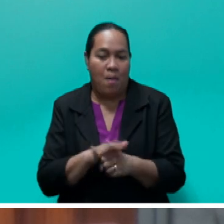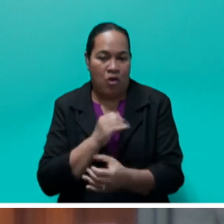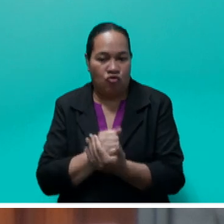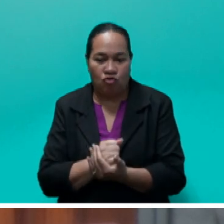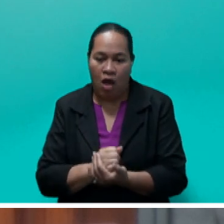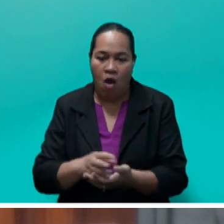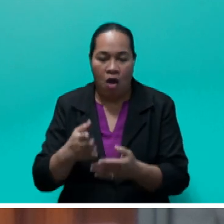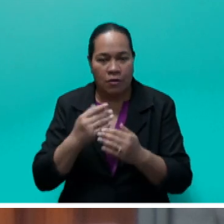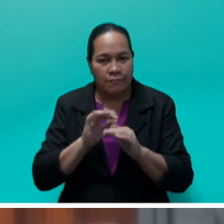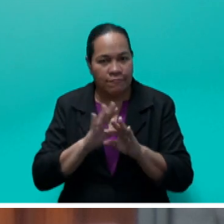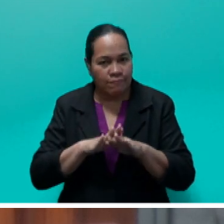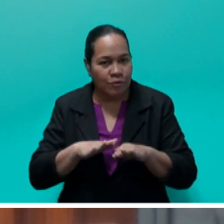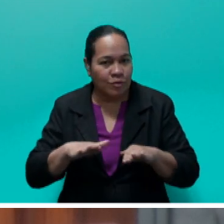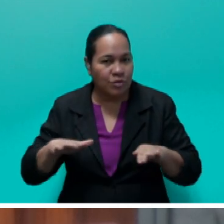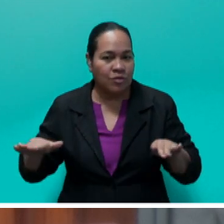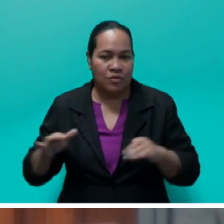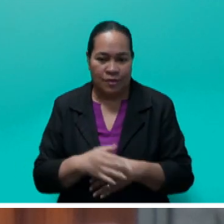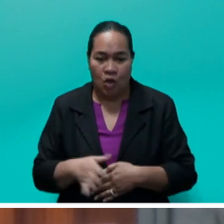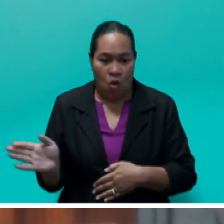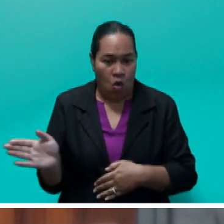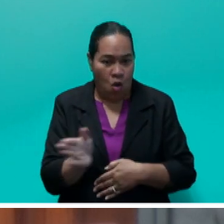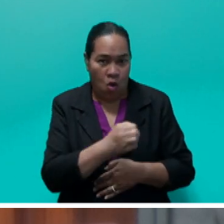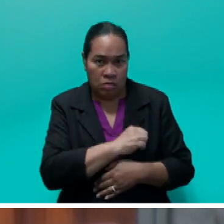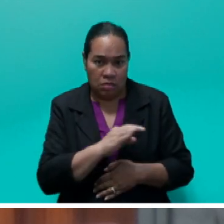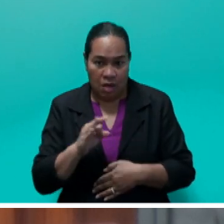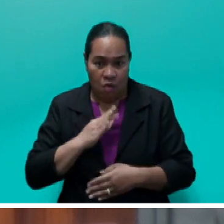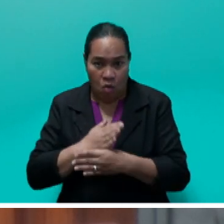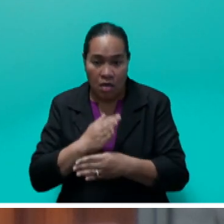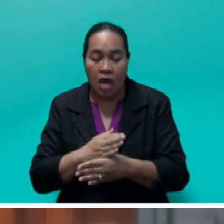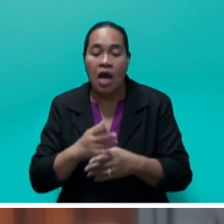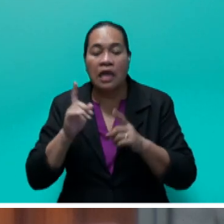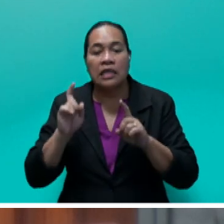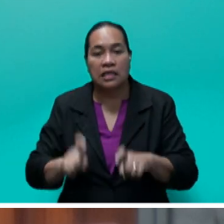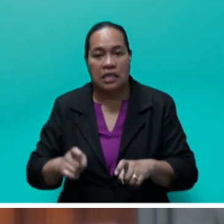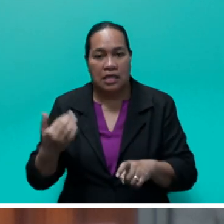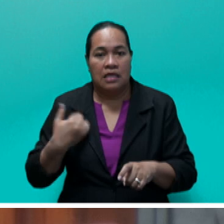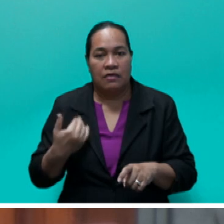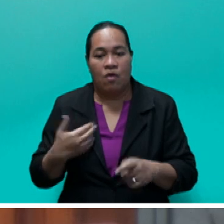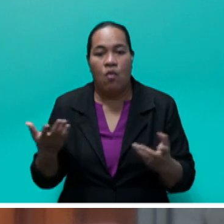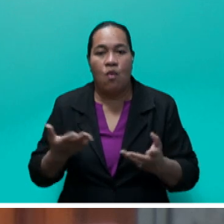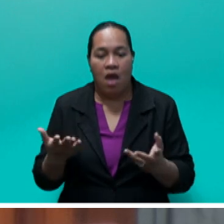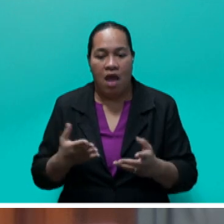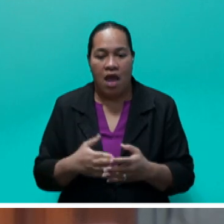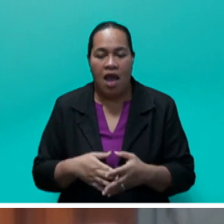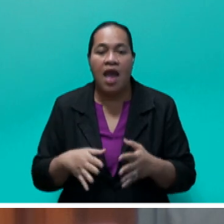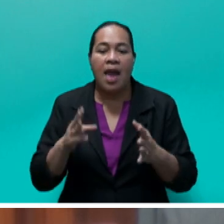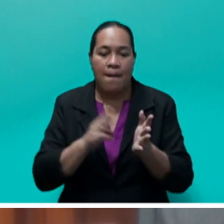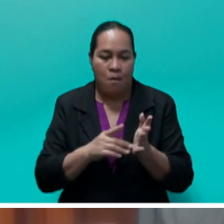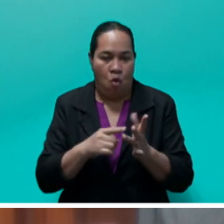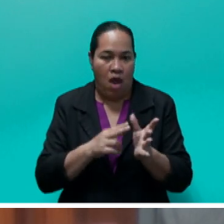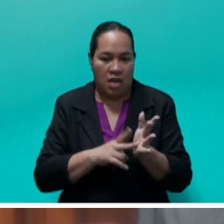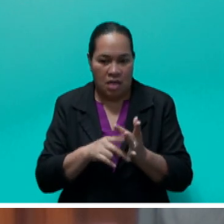project. These workers are currently camping in the village of Moani with the accommodations provided by the